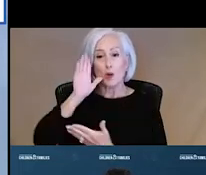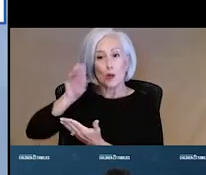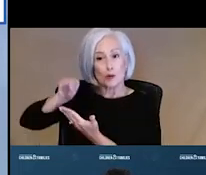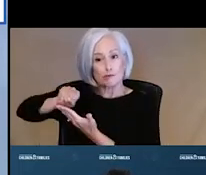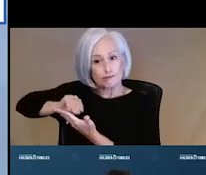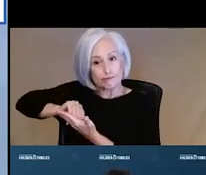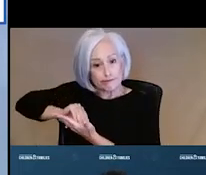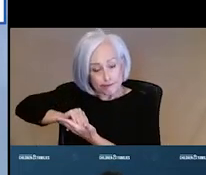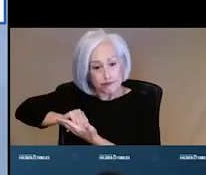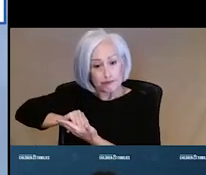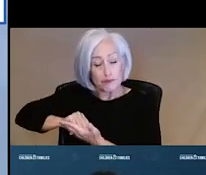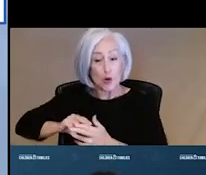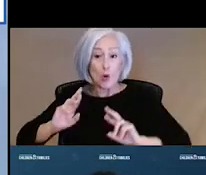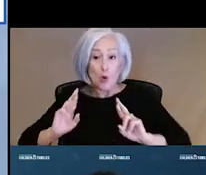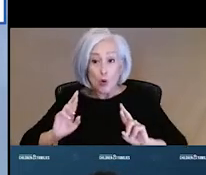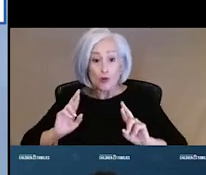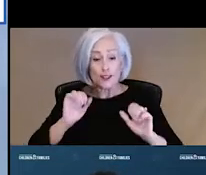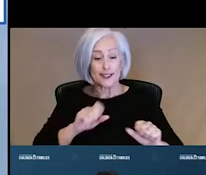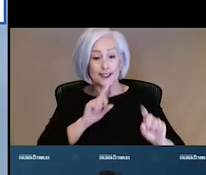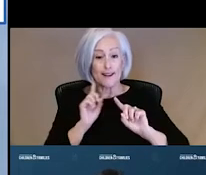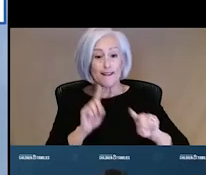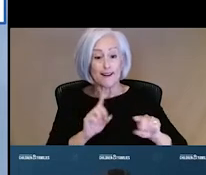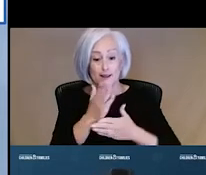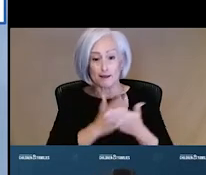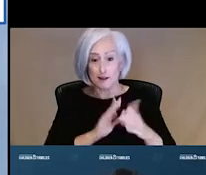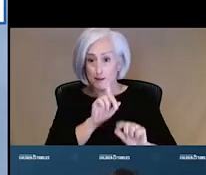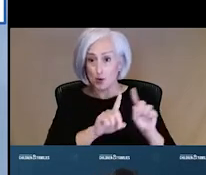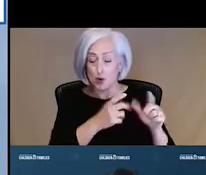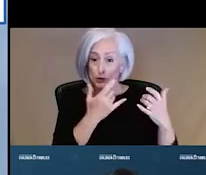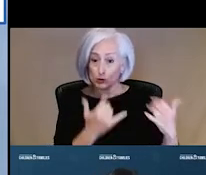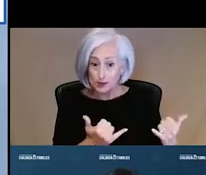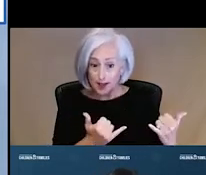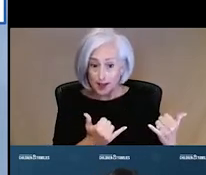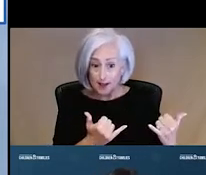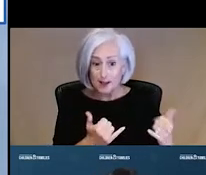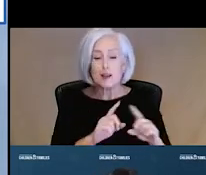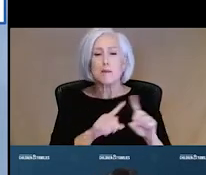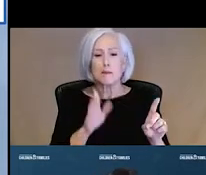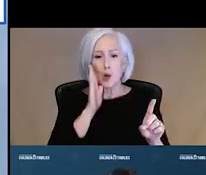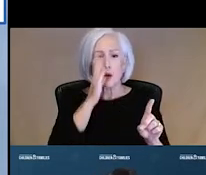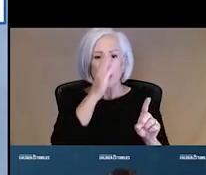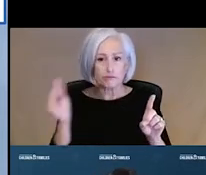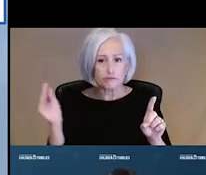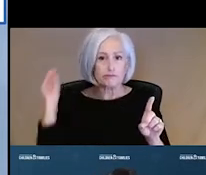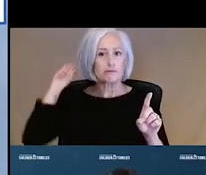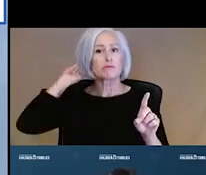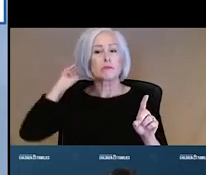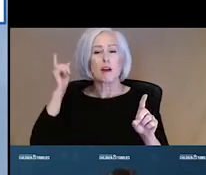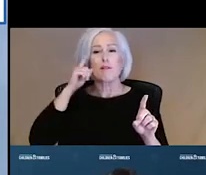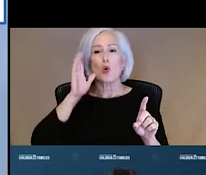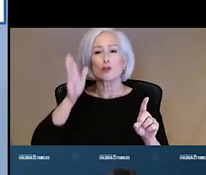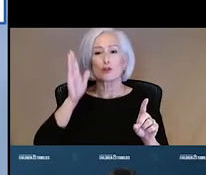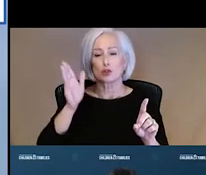hope to answer some of these questions today, but we'll make sure that we're keeping these things in mind as we move forward around future training and technical